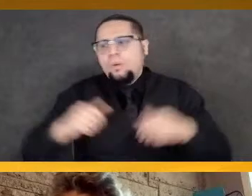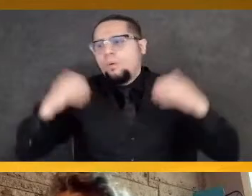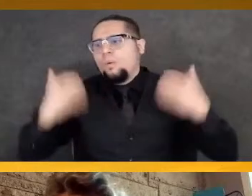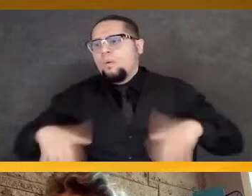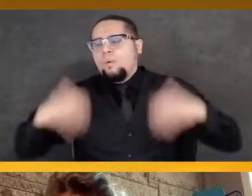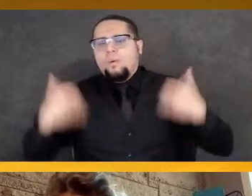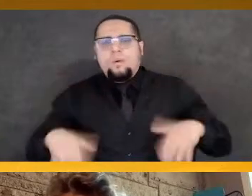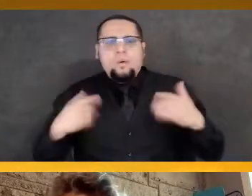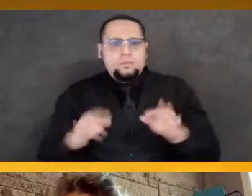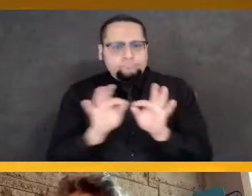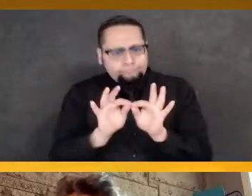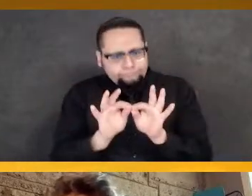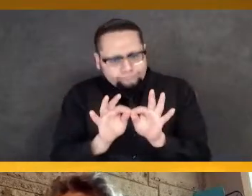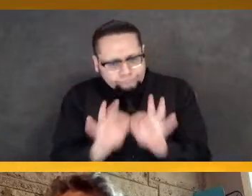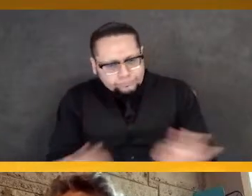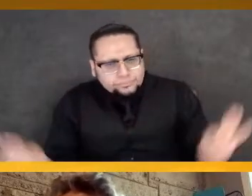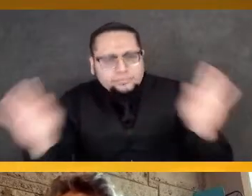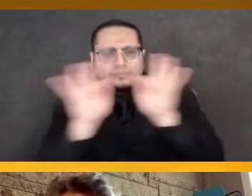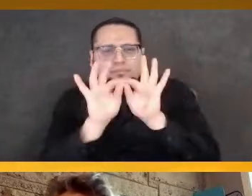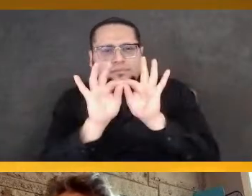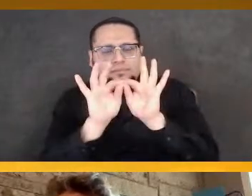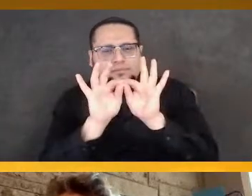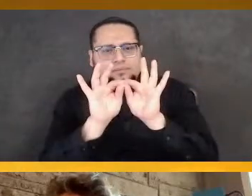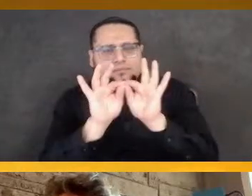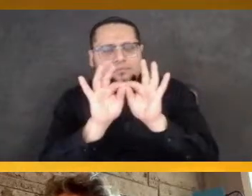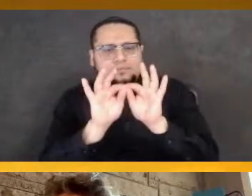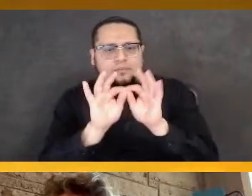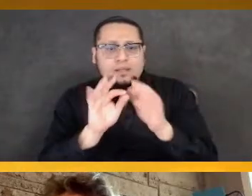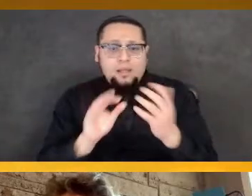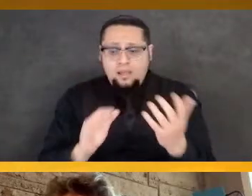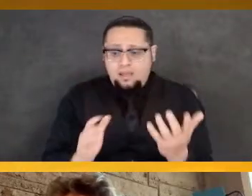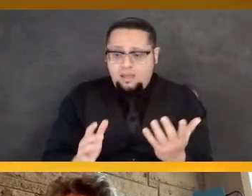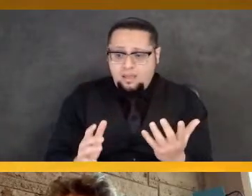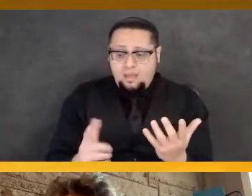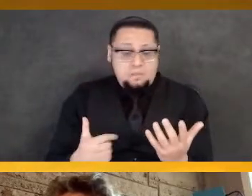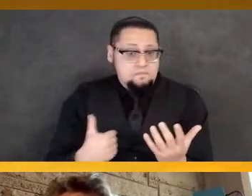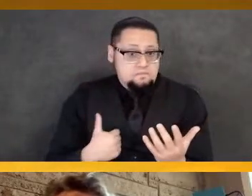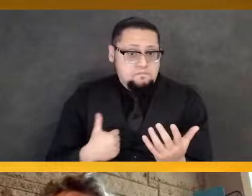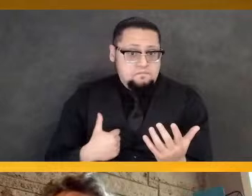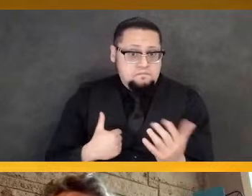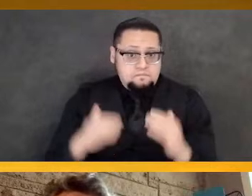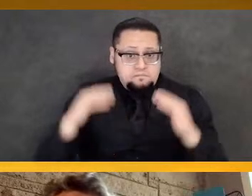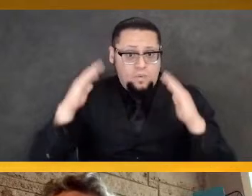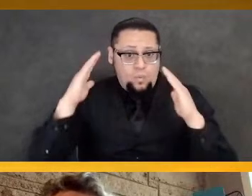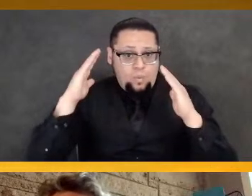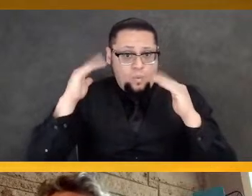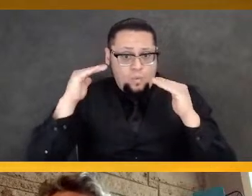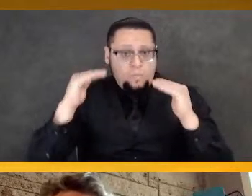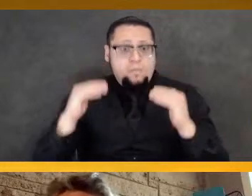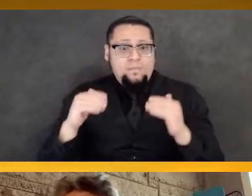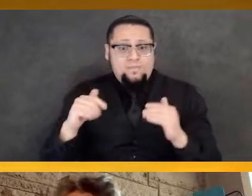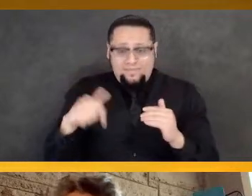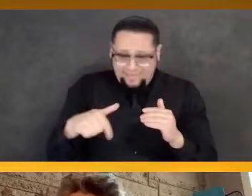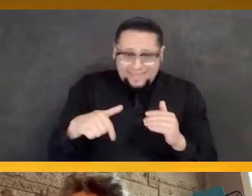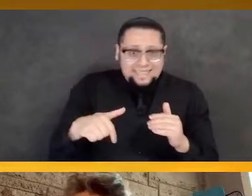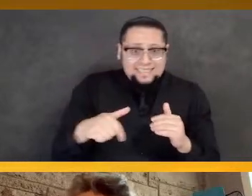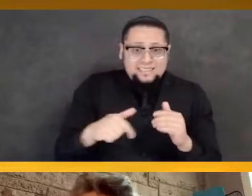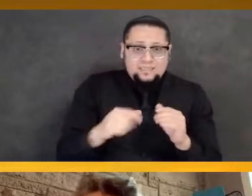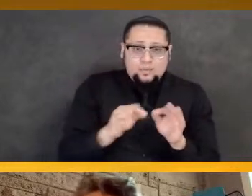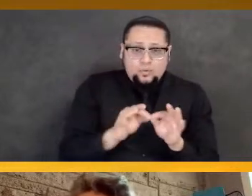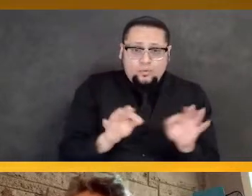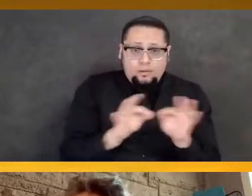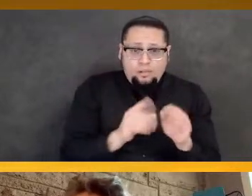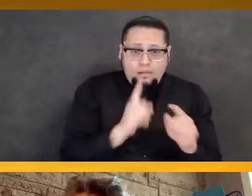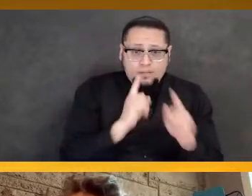incredibly important, and I hope that this first critical conversation, it's